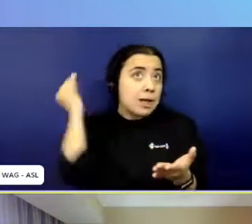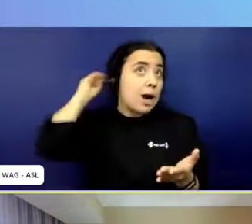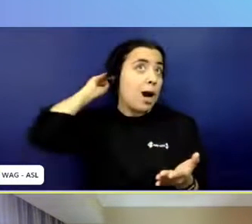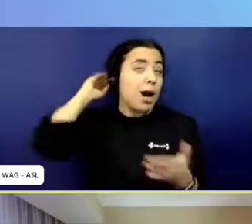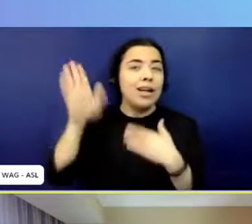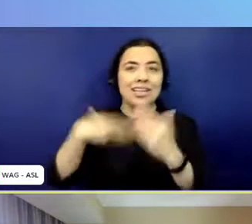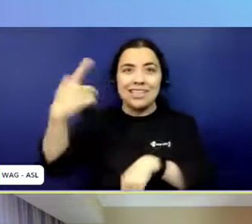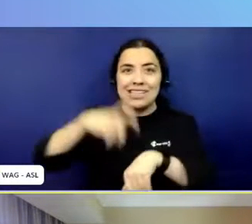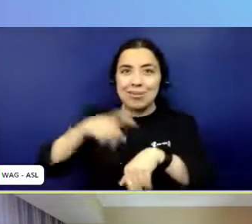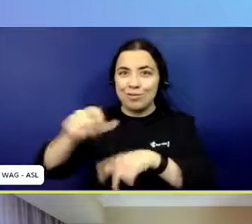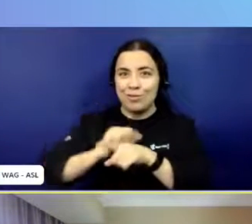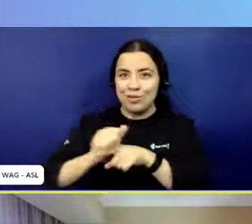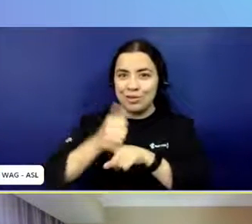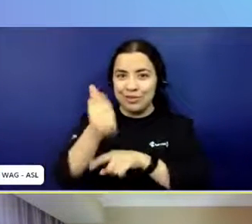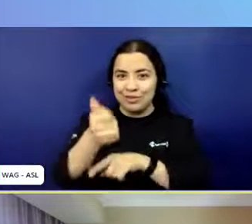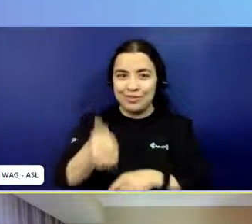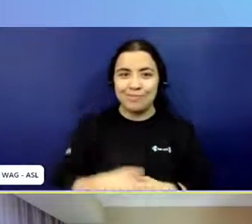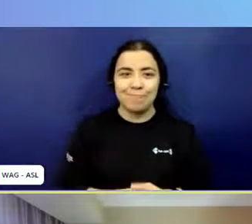you have to run a training.